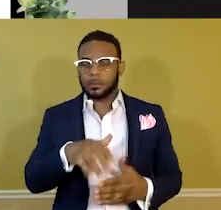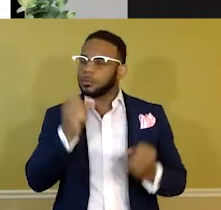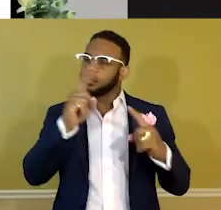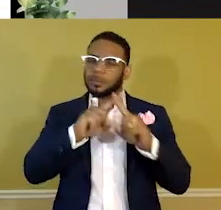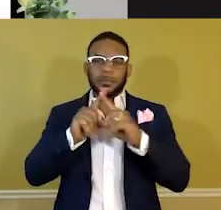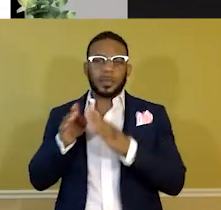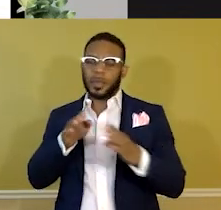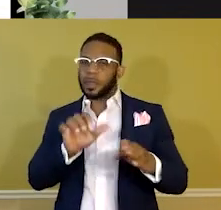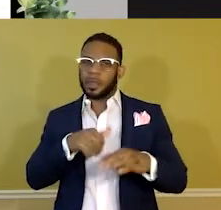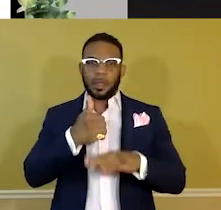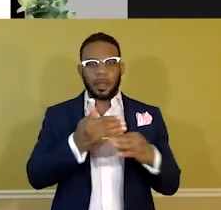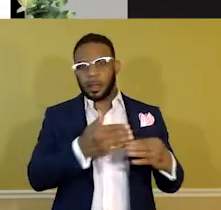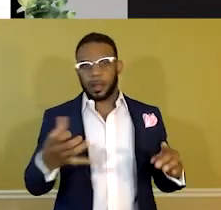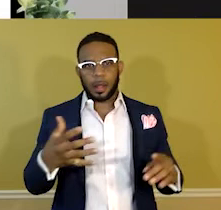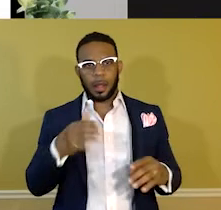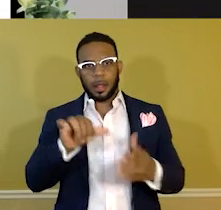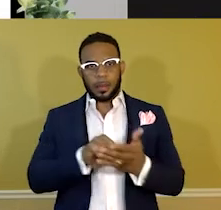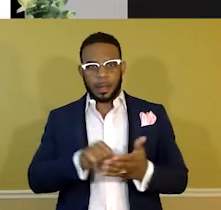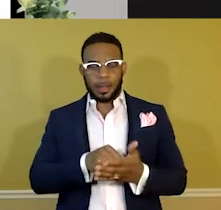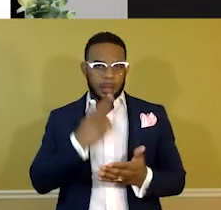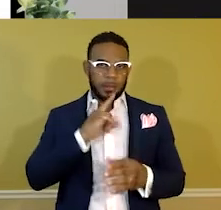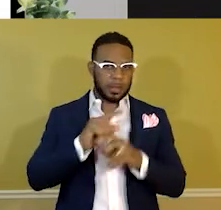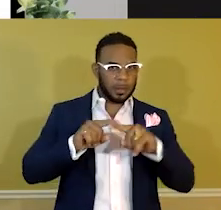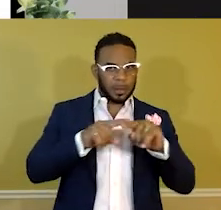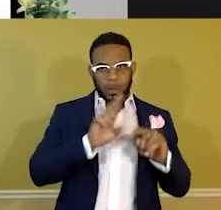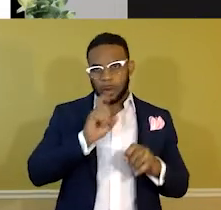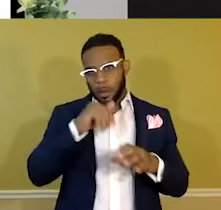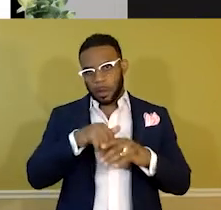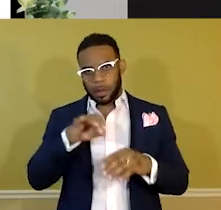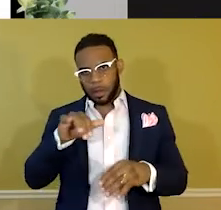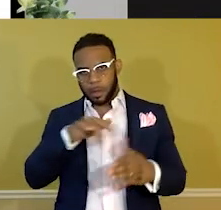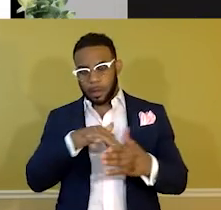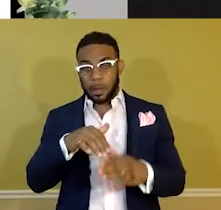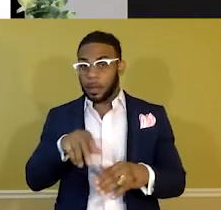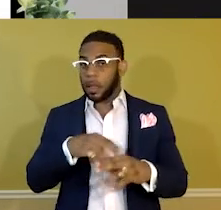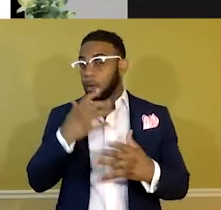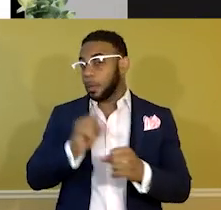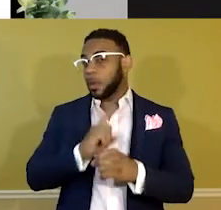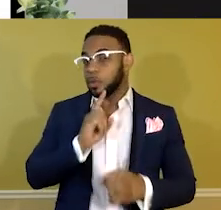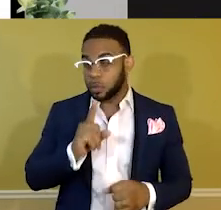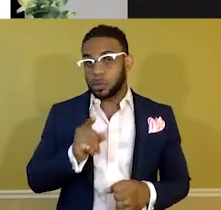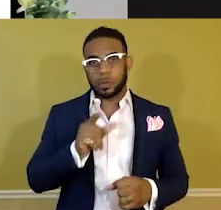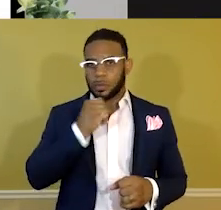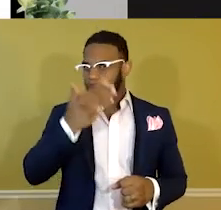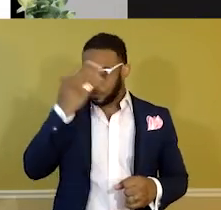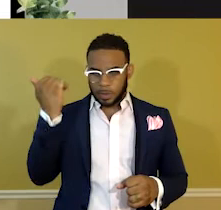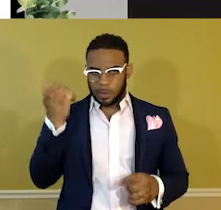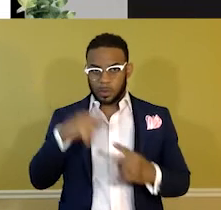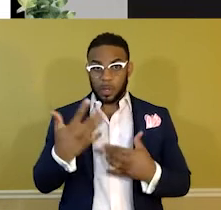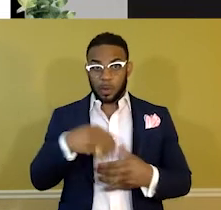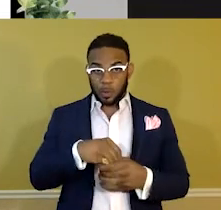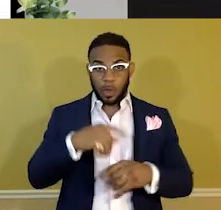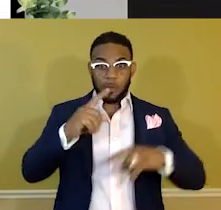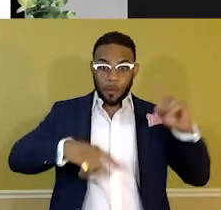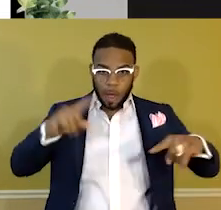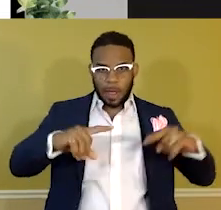are tons of different ways to lay out, um, a page. just really depends on where you are in your case study. And I just want to make sure that you don't forget to include a